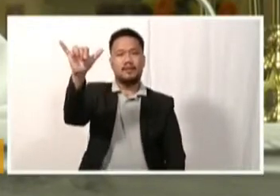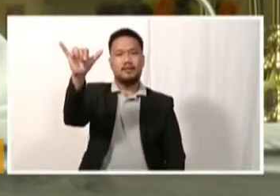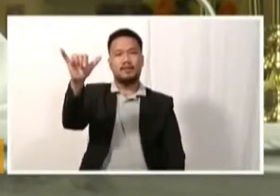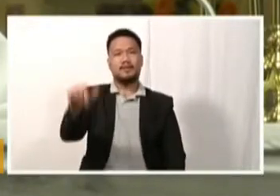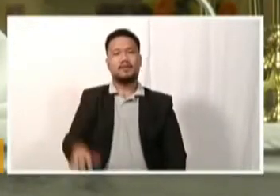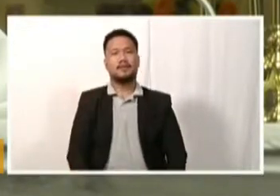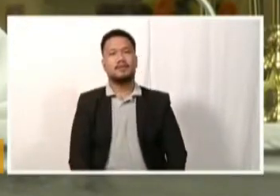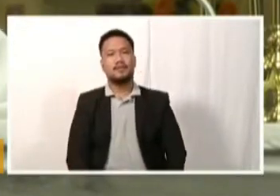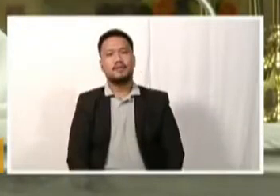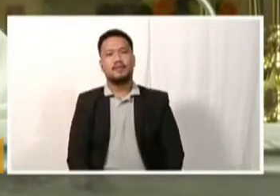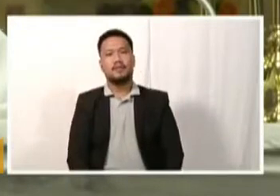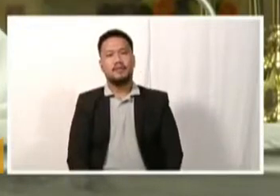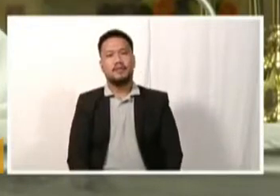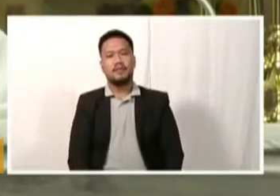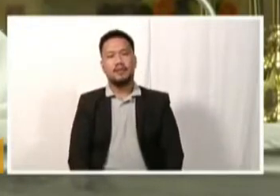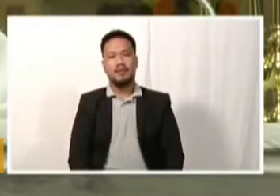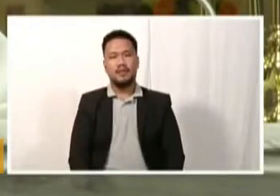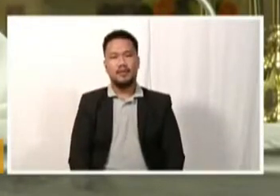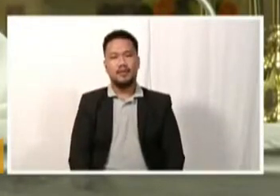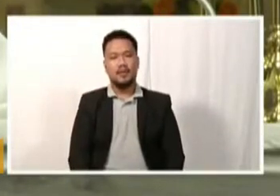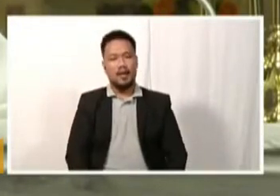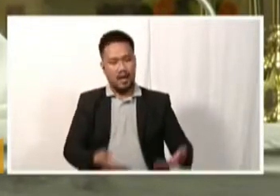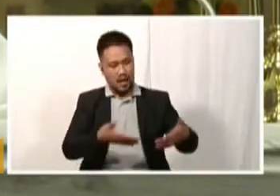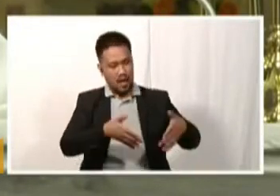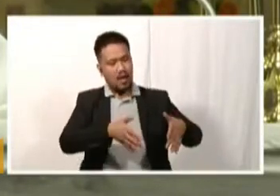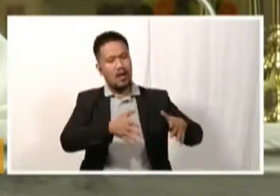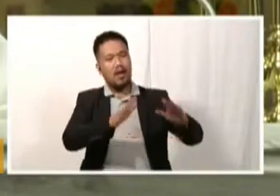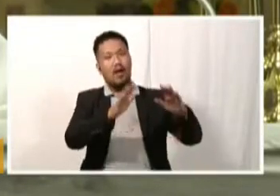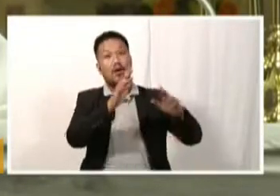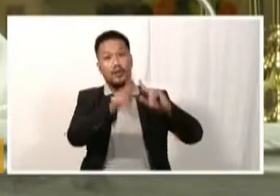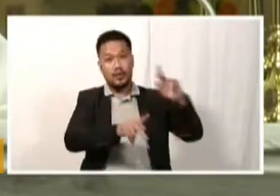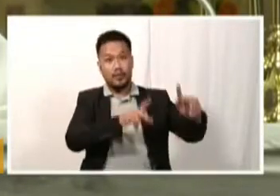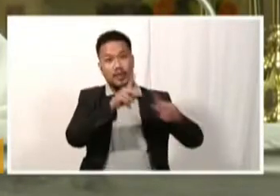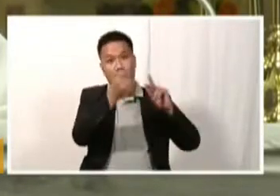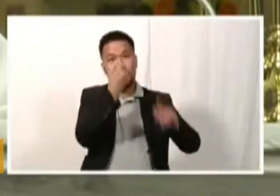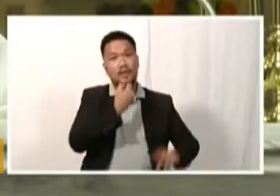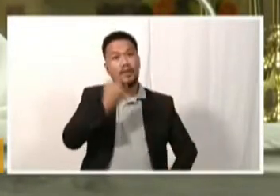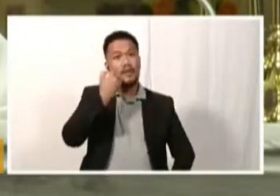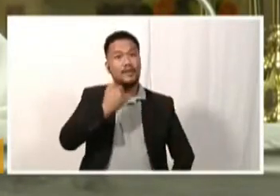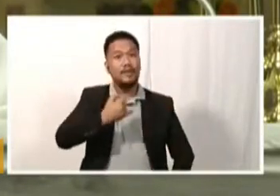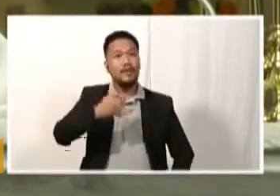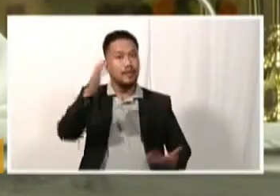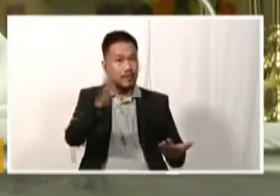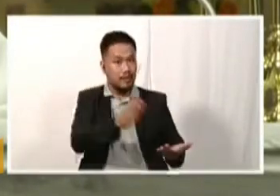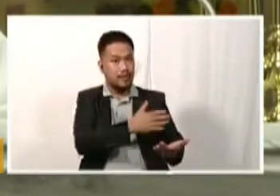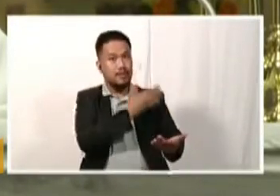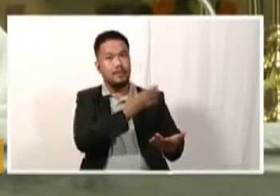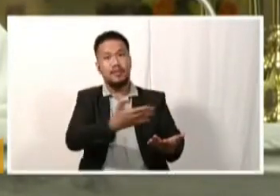Let the house of Israel say,